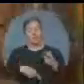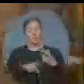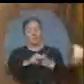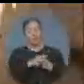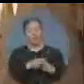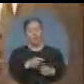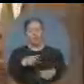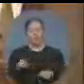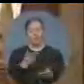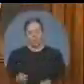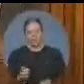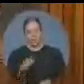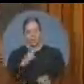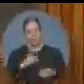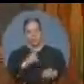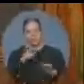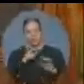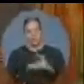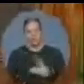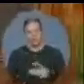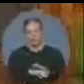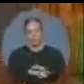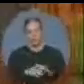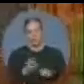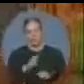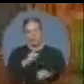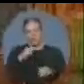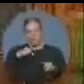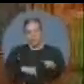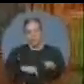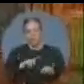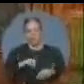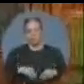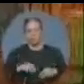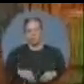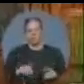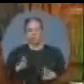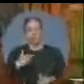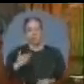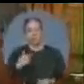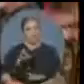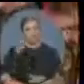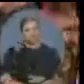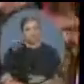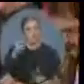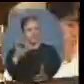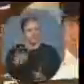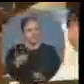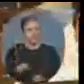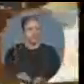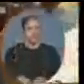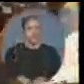wings off butterflies. Mr. Speaker, we have let the Premier, the Prime Minister of the country appear before a Parliamentary Committeeman.